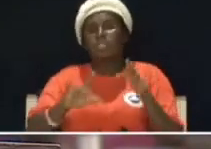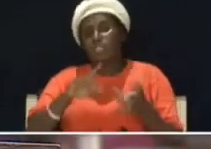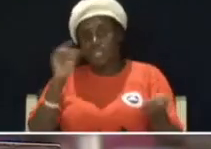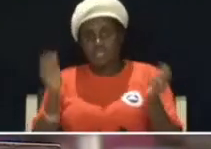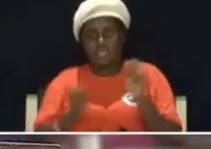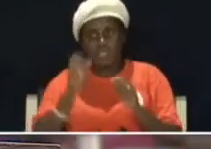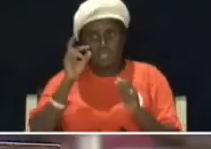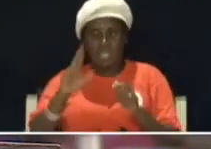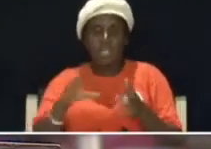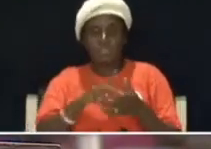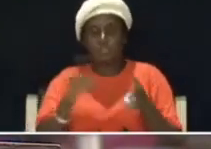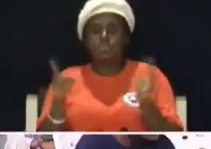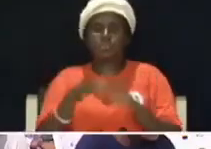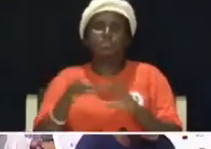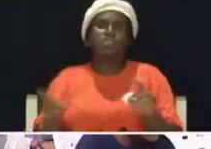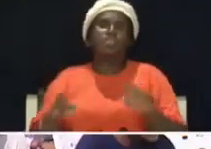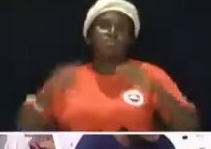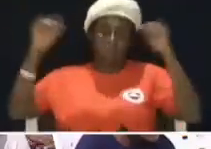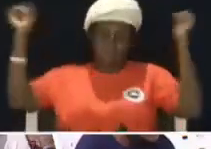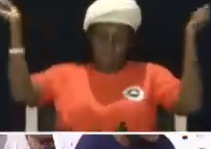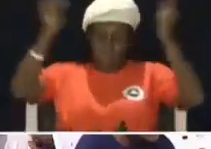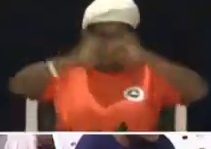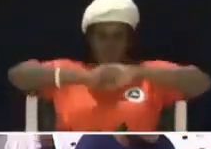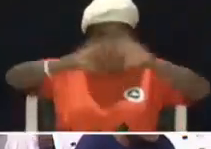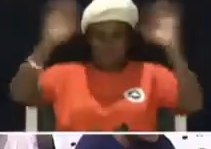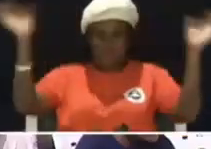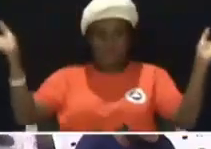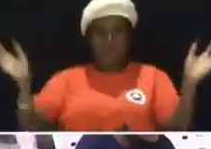Let somebody shout hallelujah.